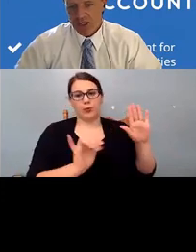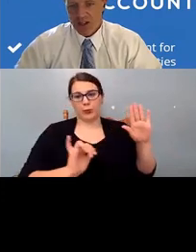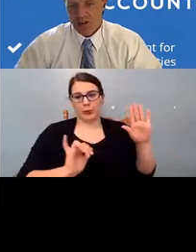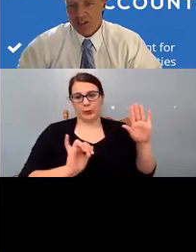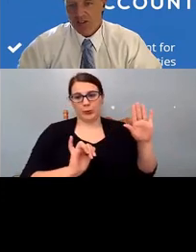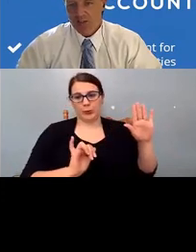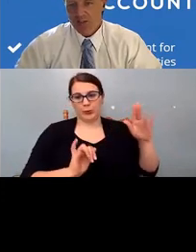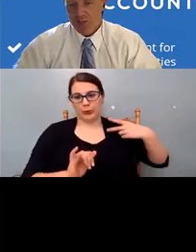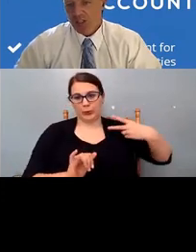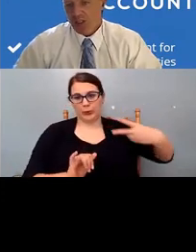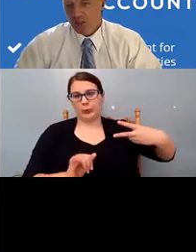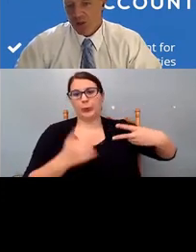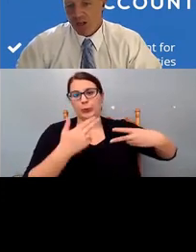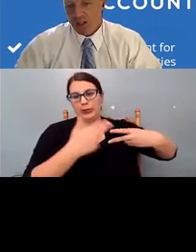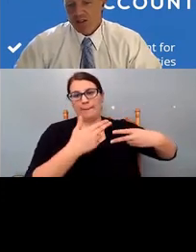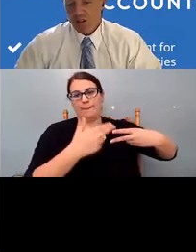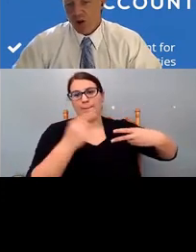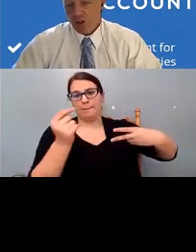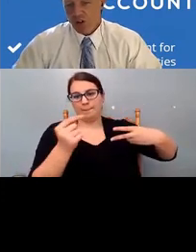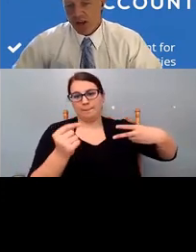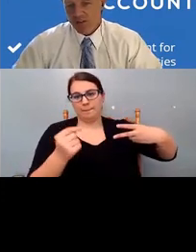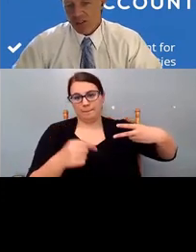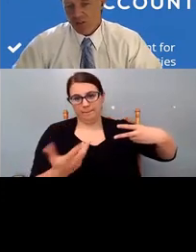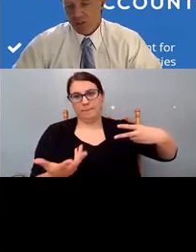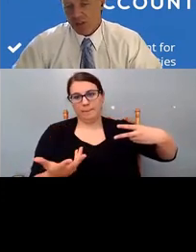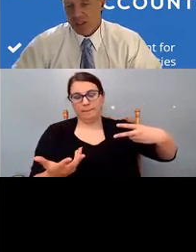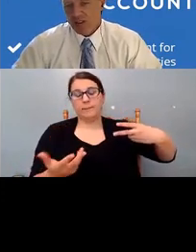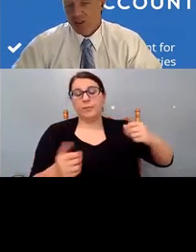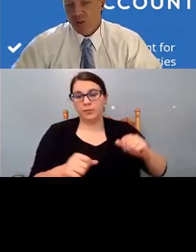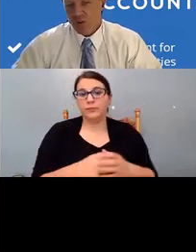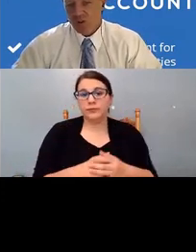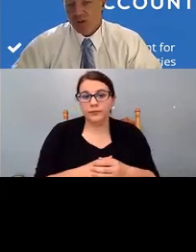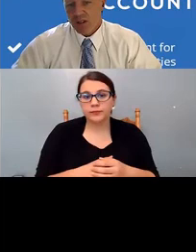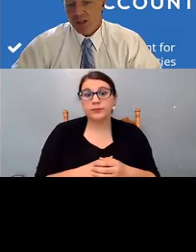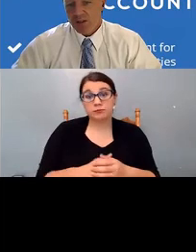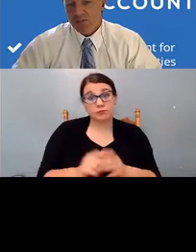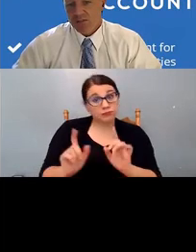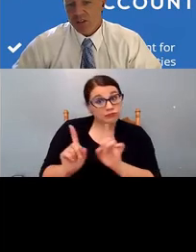of that account is. But you also have the ability